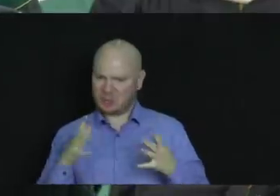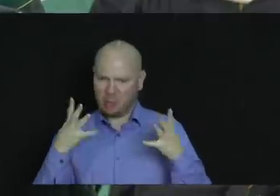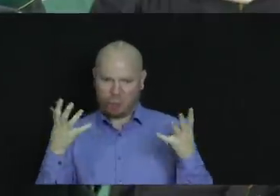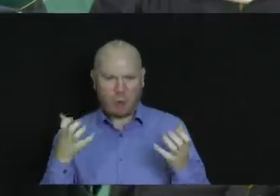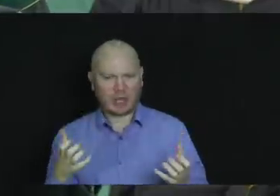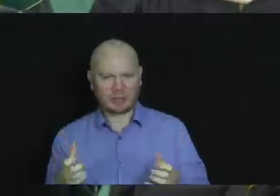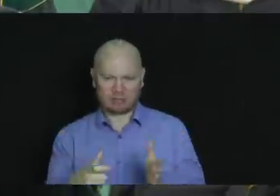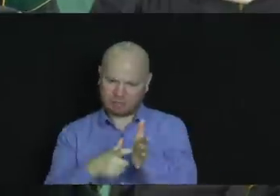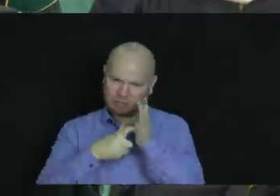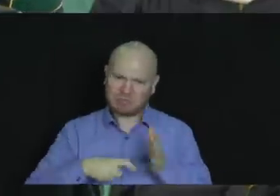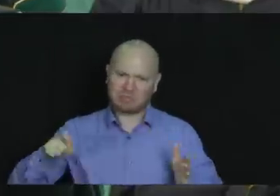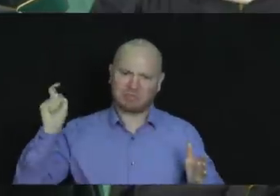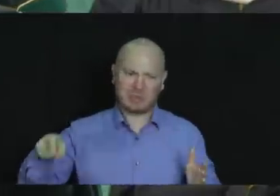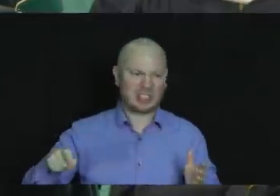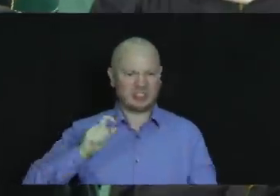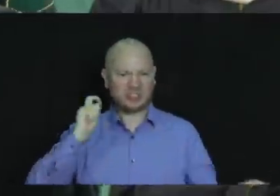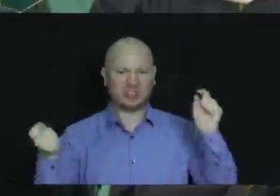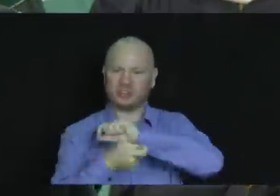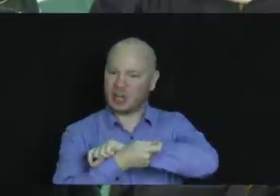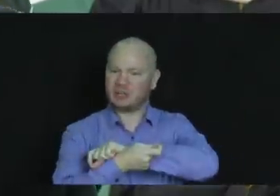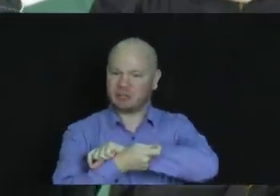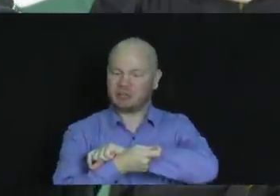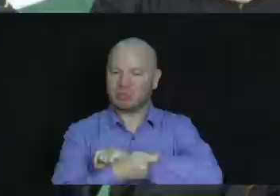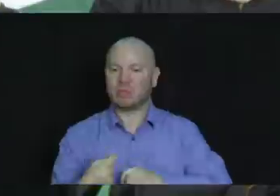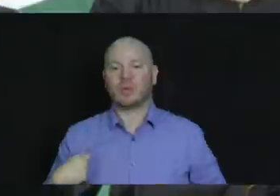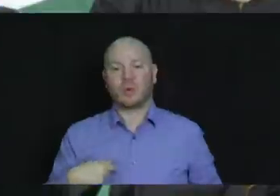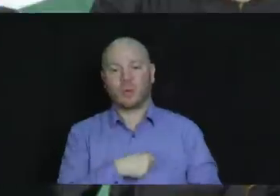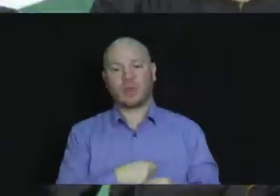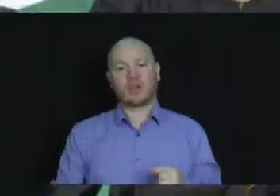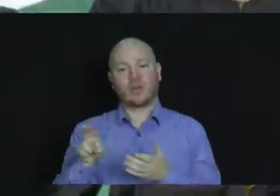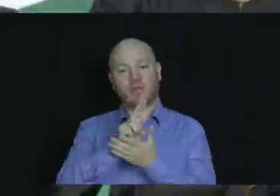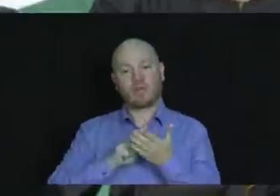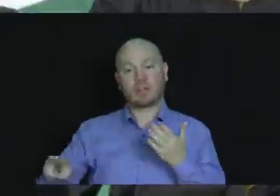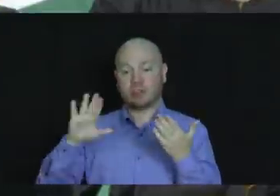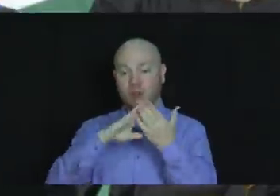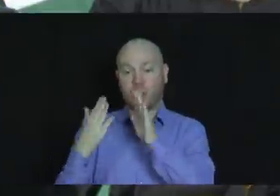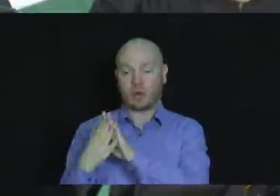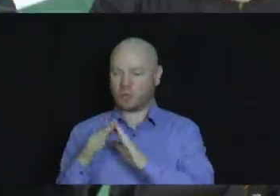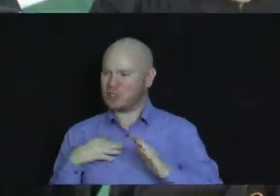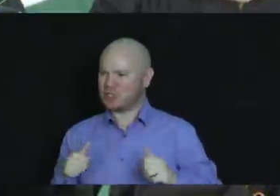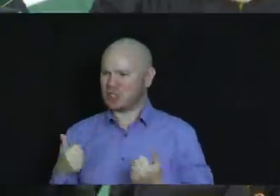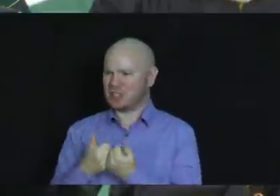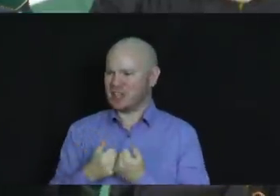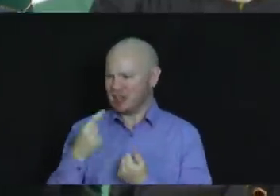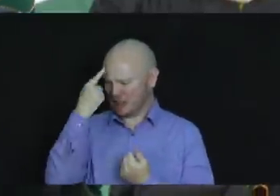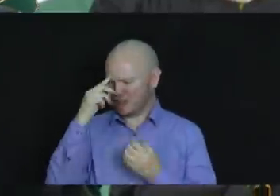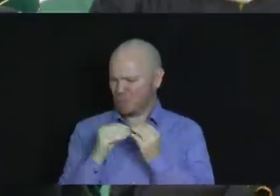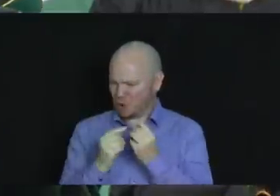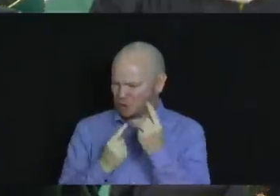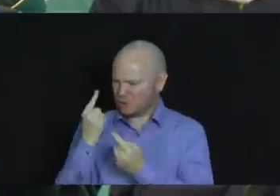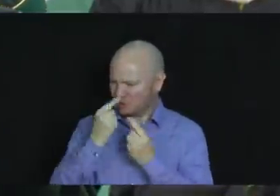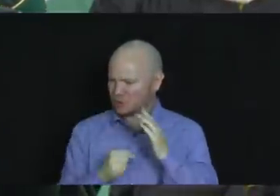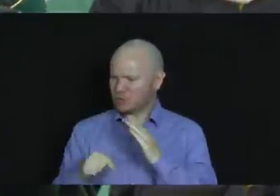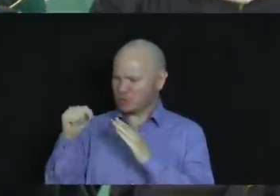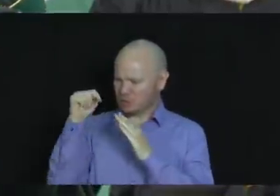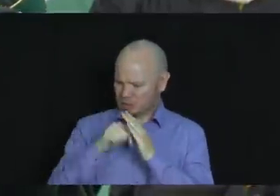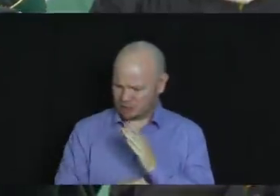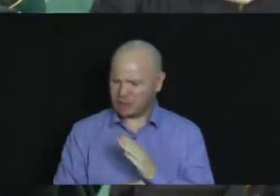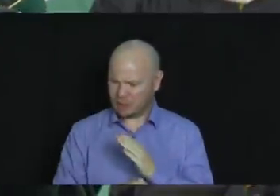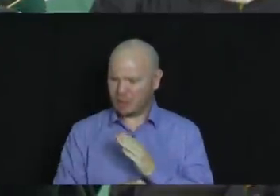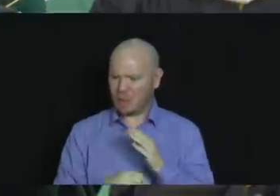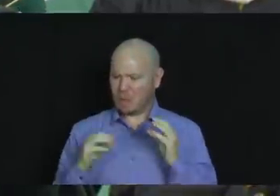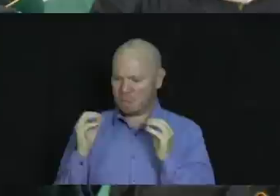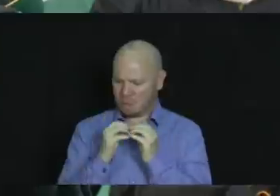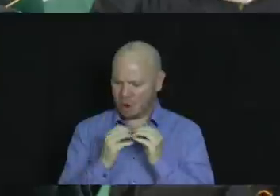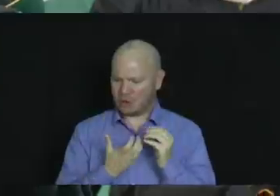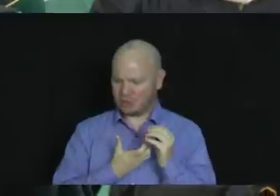nation and as a university community, we have been challenged to think more deeply and to act with greater conviction to